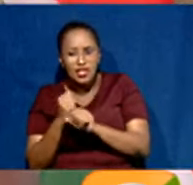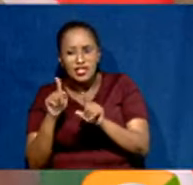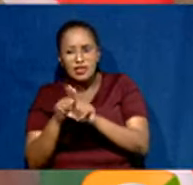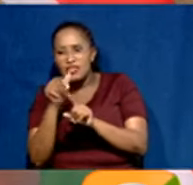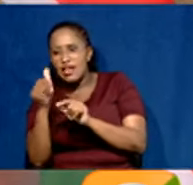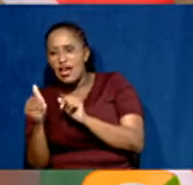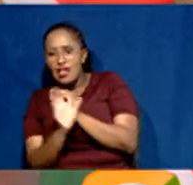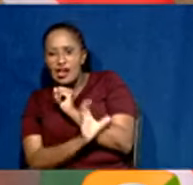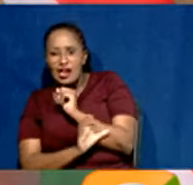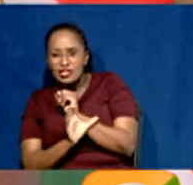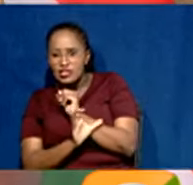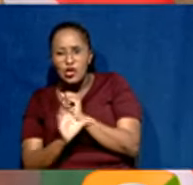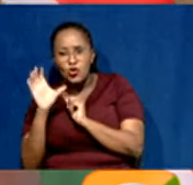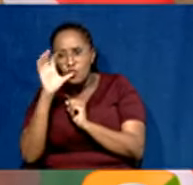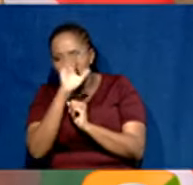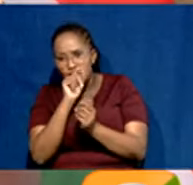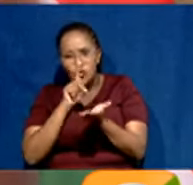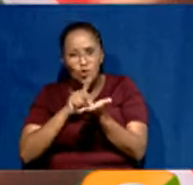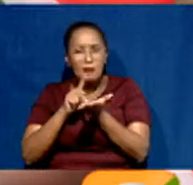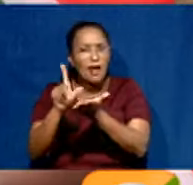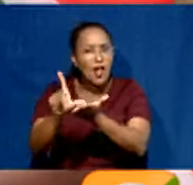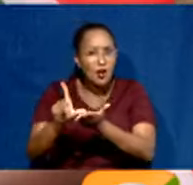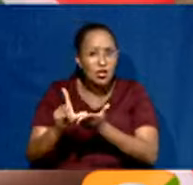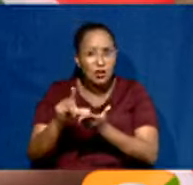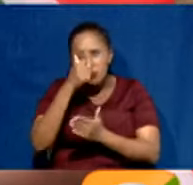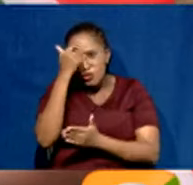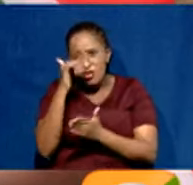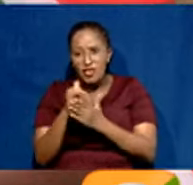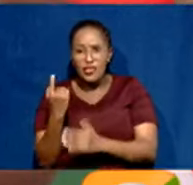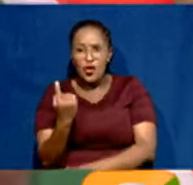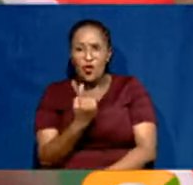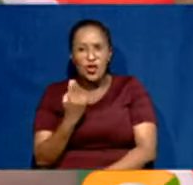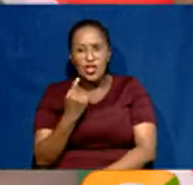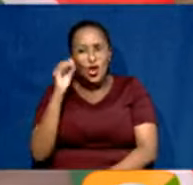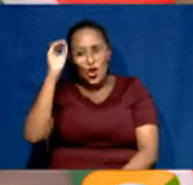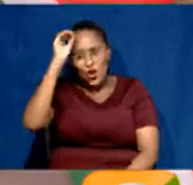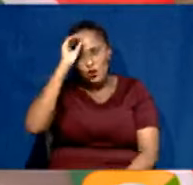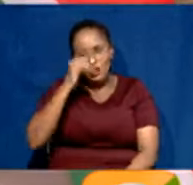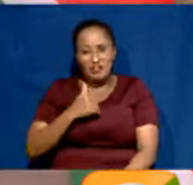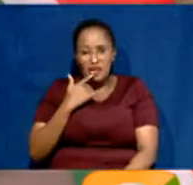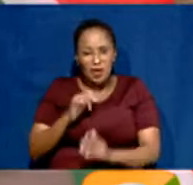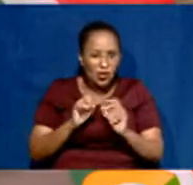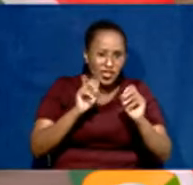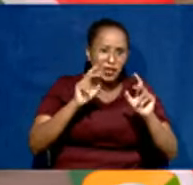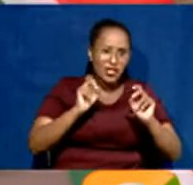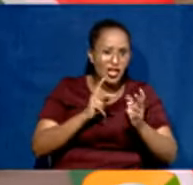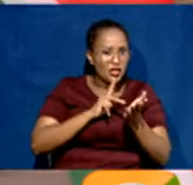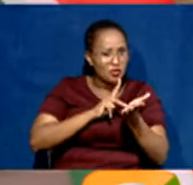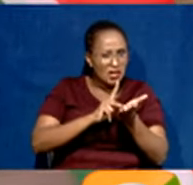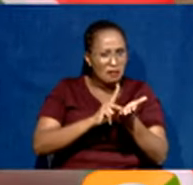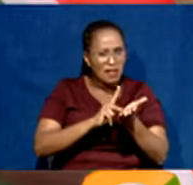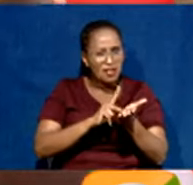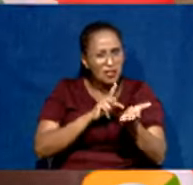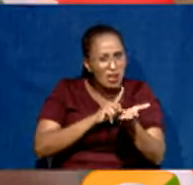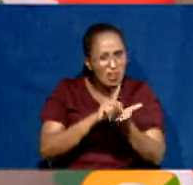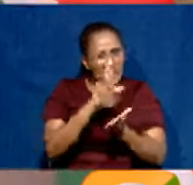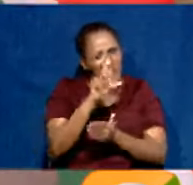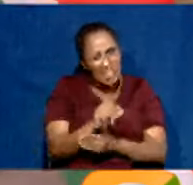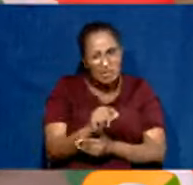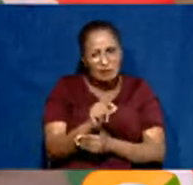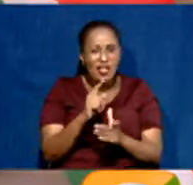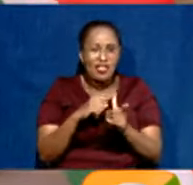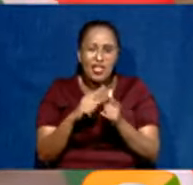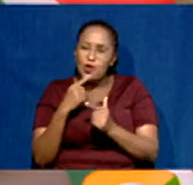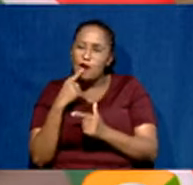to default on debt? Because that's the only option I have. I can say, okay, let us pay less, and then let's tell the